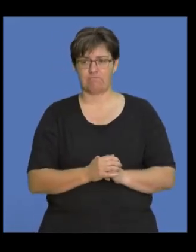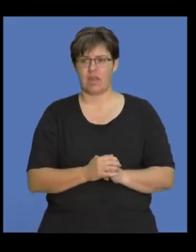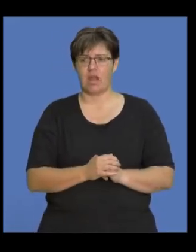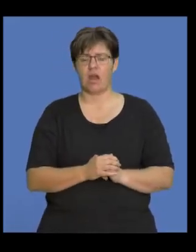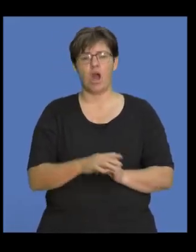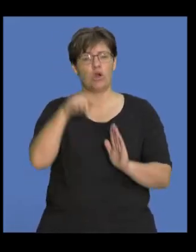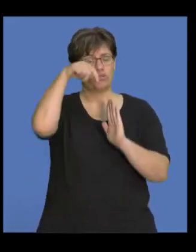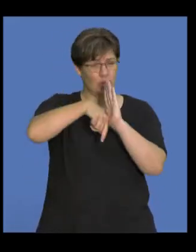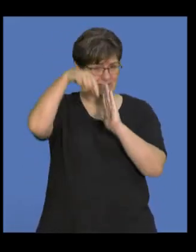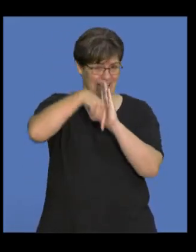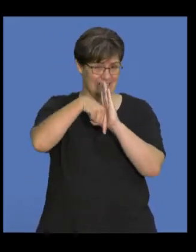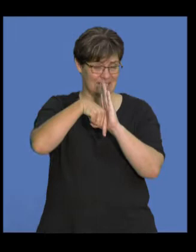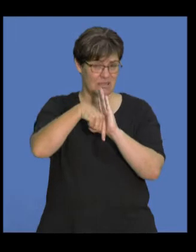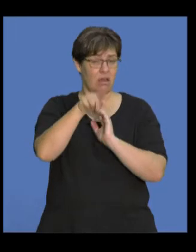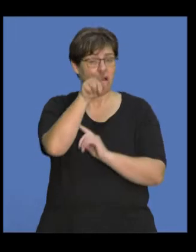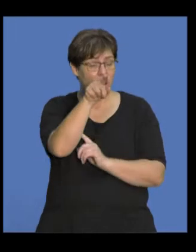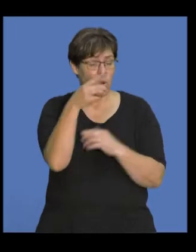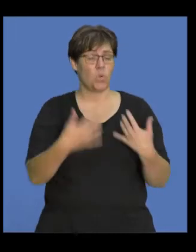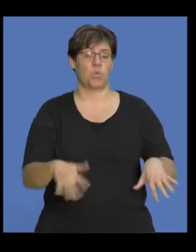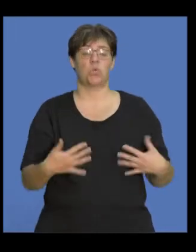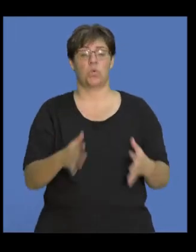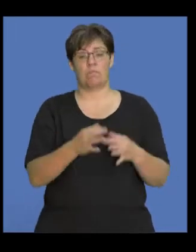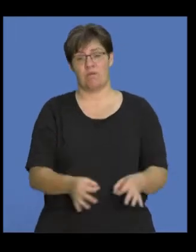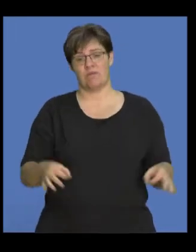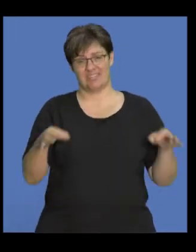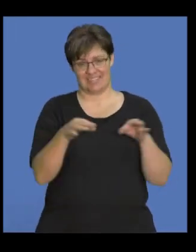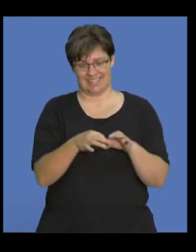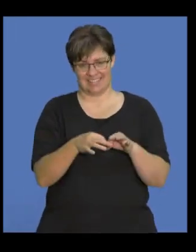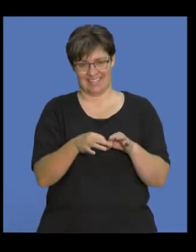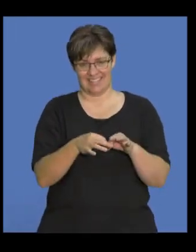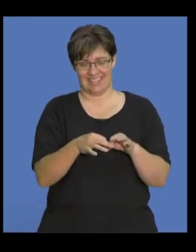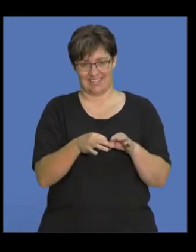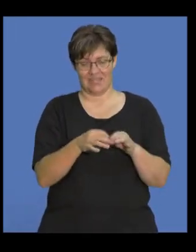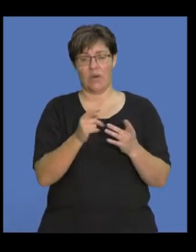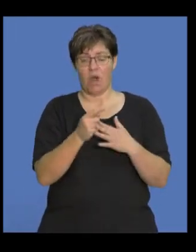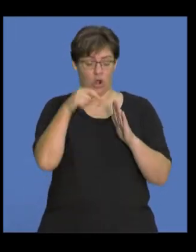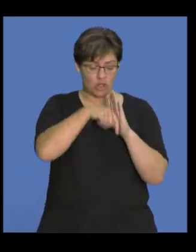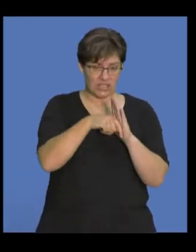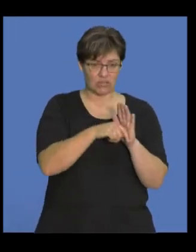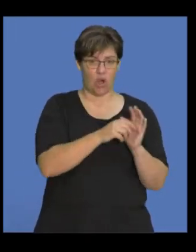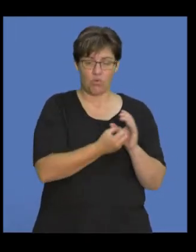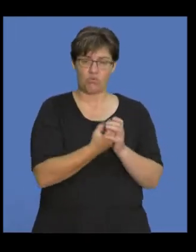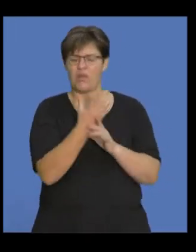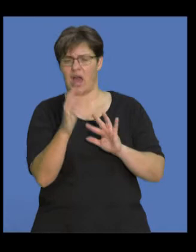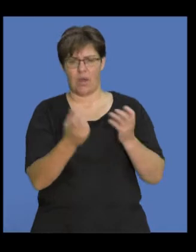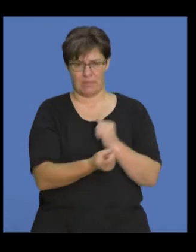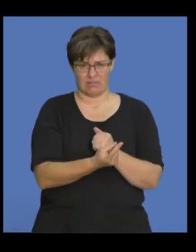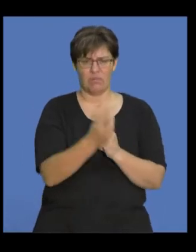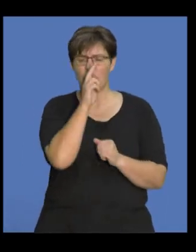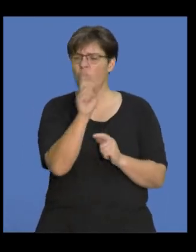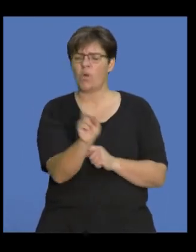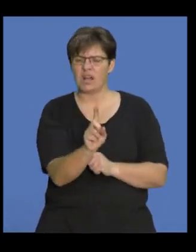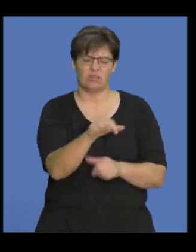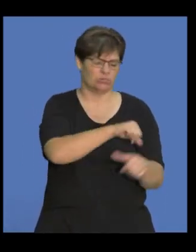remember, it was very important for us to look at growth in terms of context. First, we looked at the society, we looked at the things